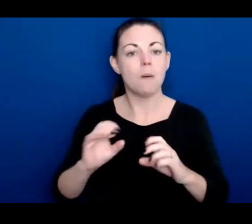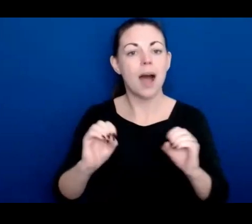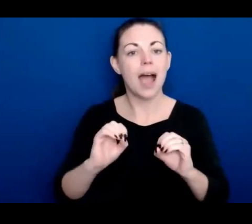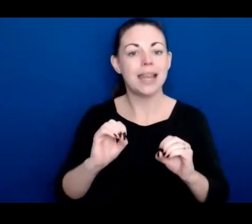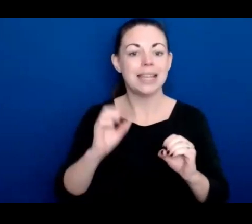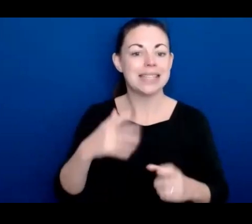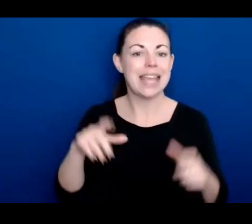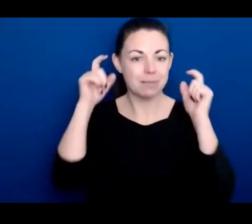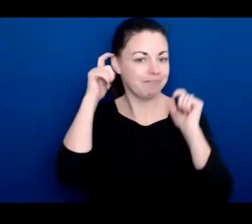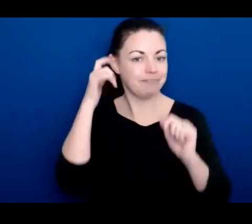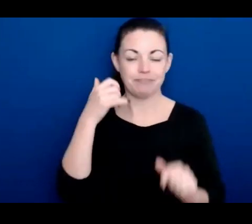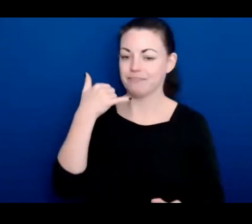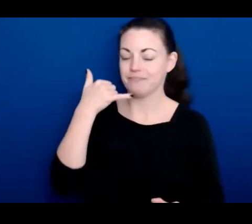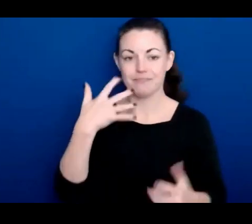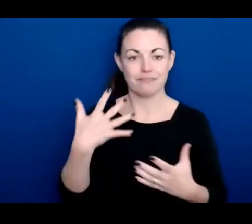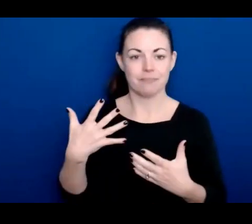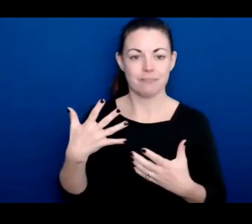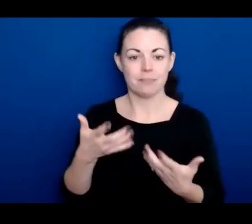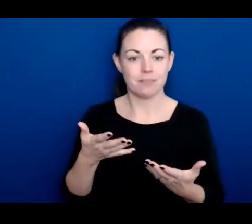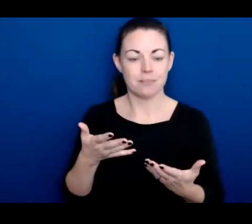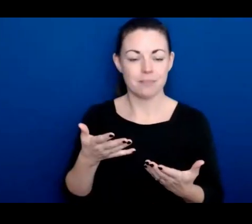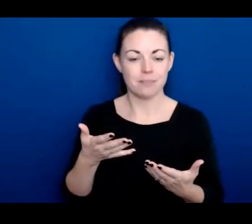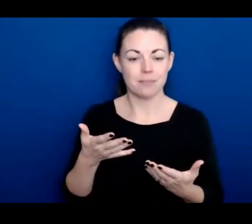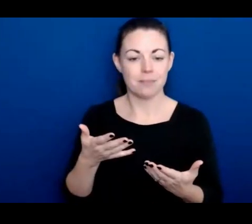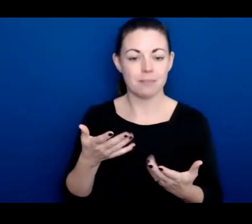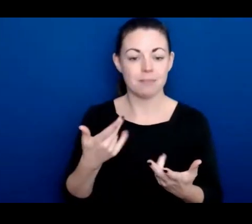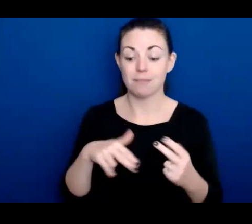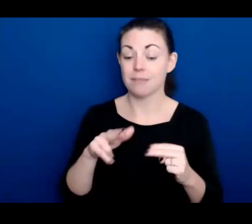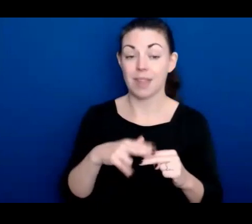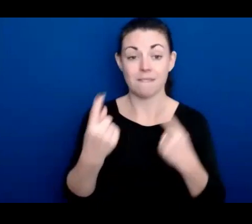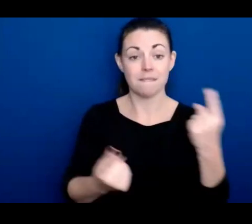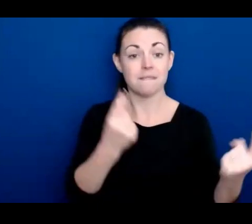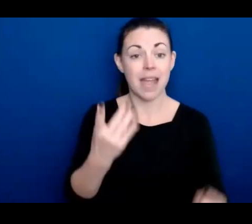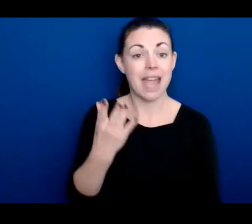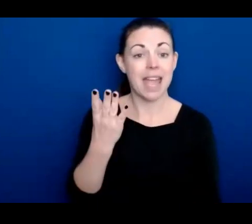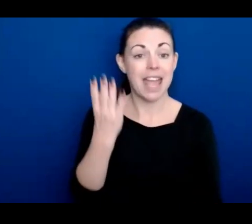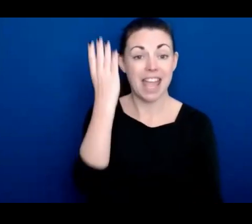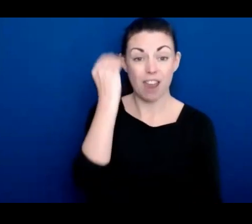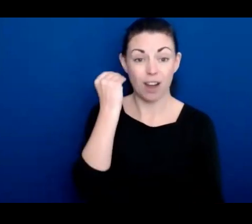loss. So if you've got hearing loss, you're on the back foot a little bit